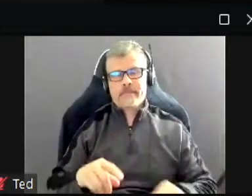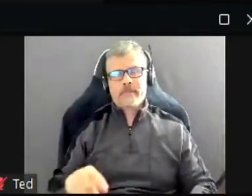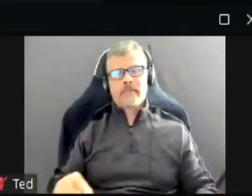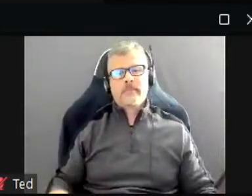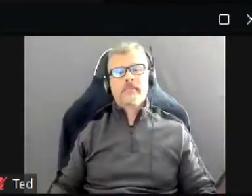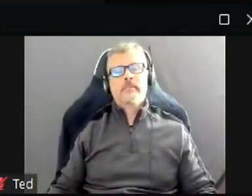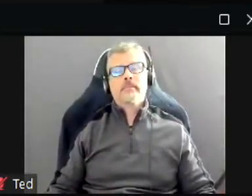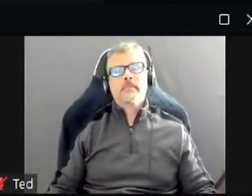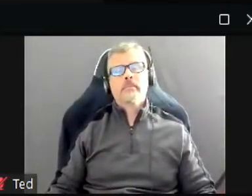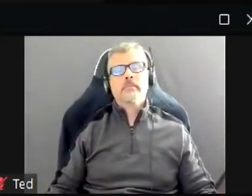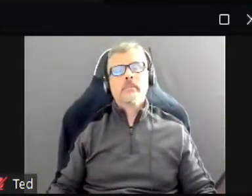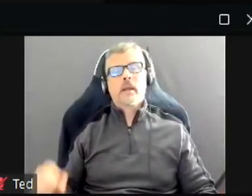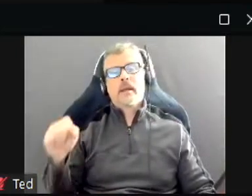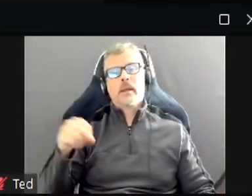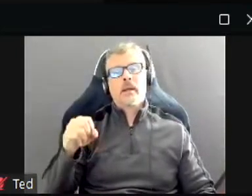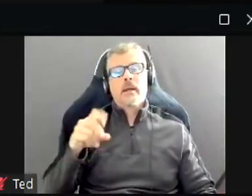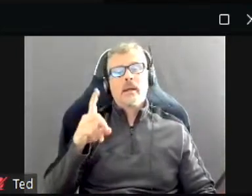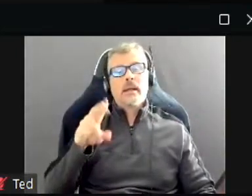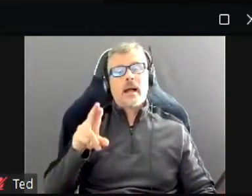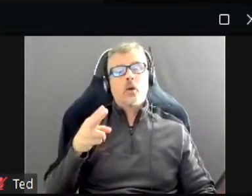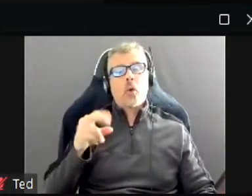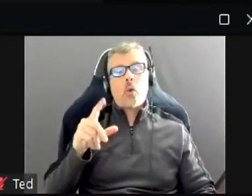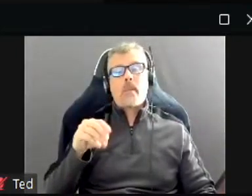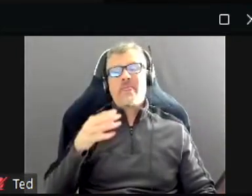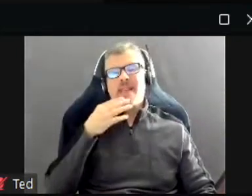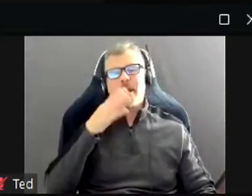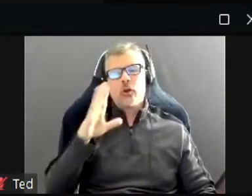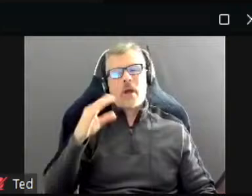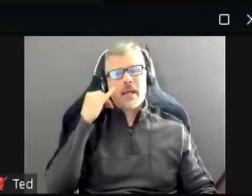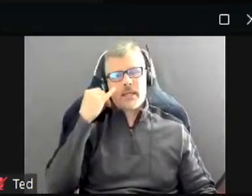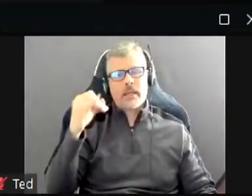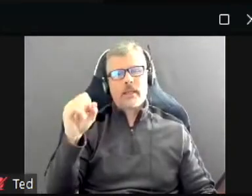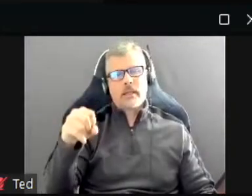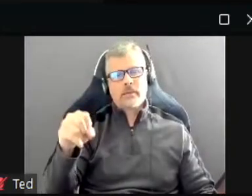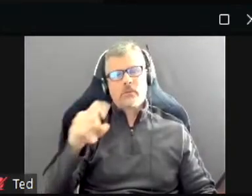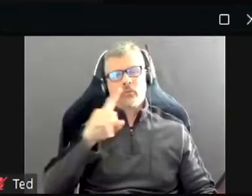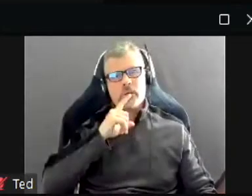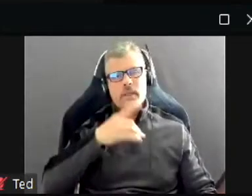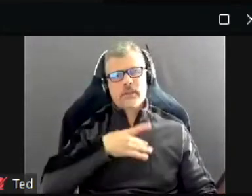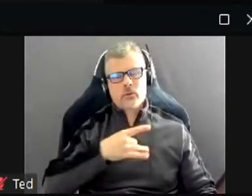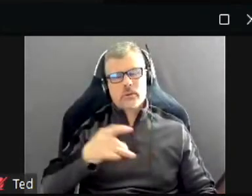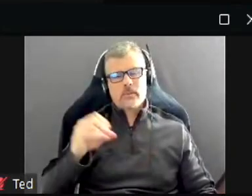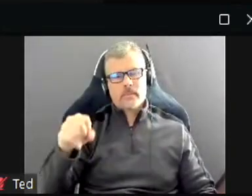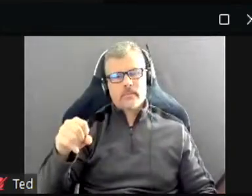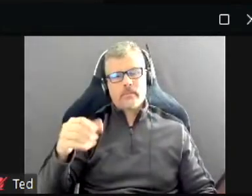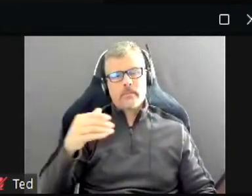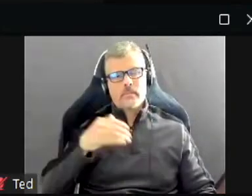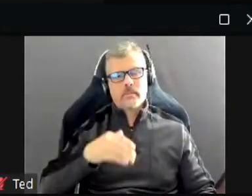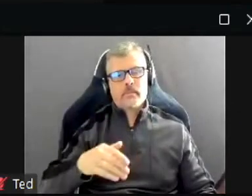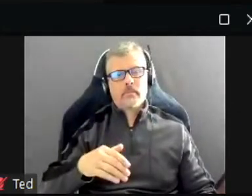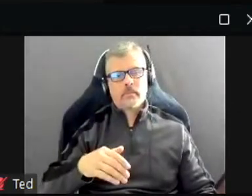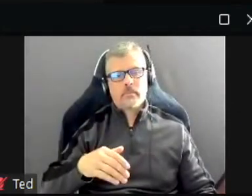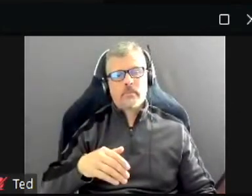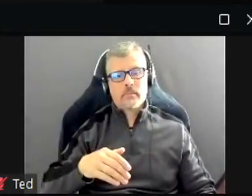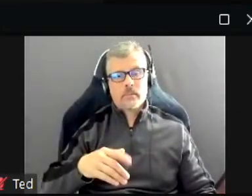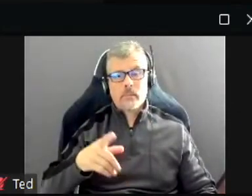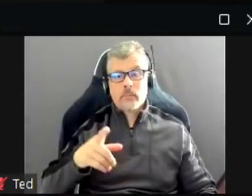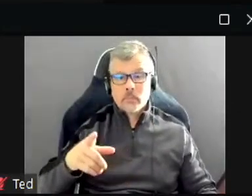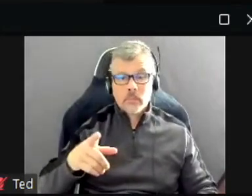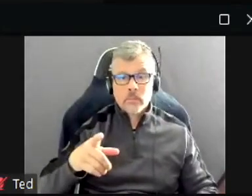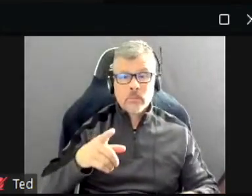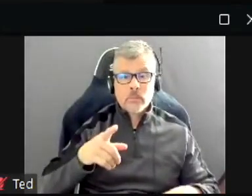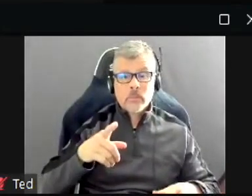I love that idea, Dr. Holman. Thanks for bringing that up. I think that's really interesting. How far along are you in that